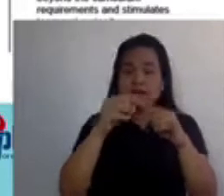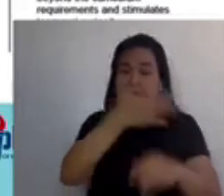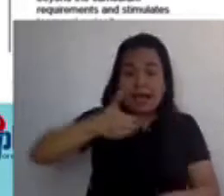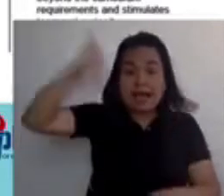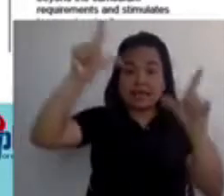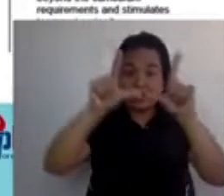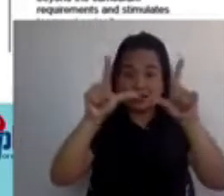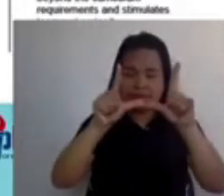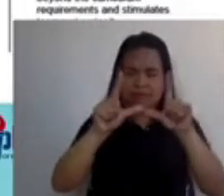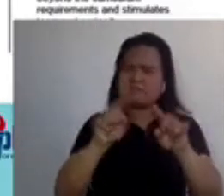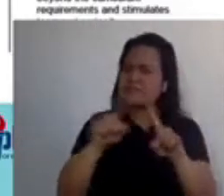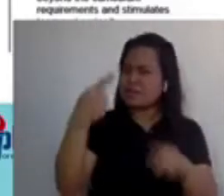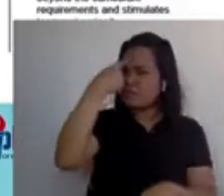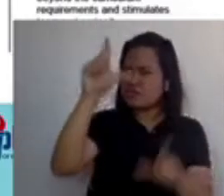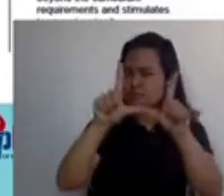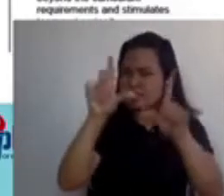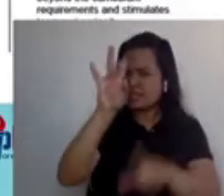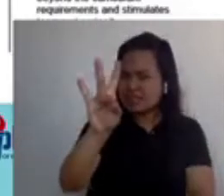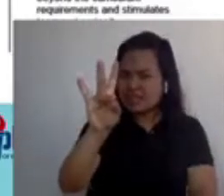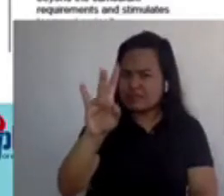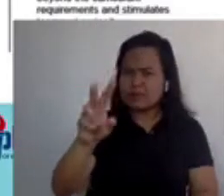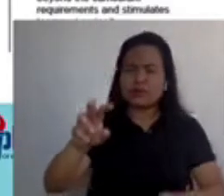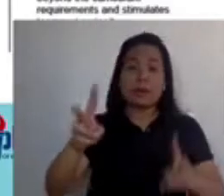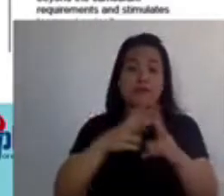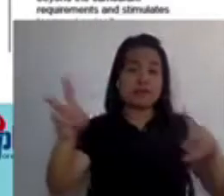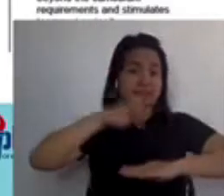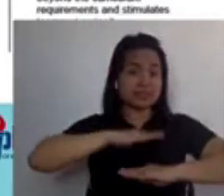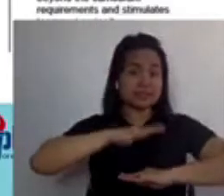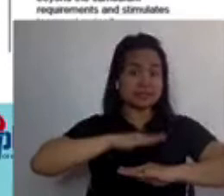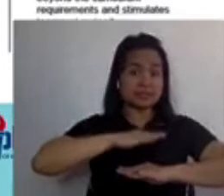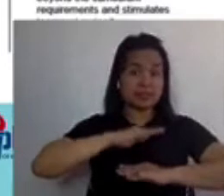or very satisfactory, the teacher applies